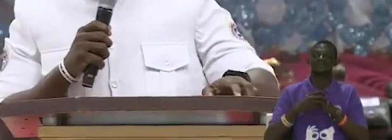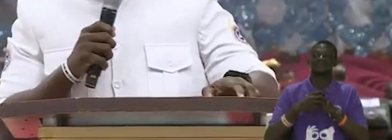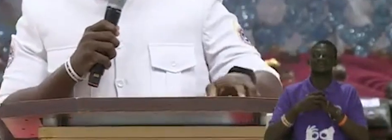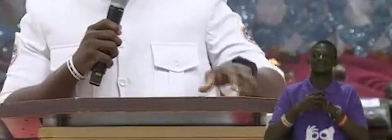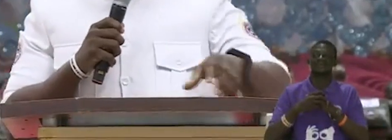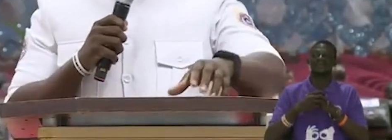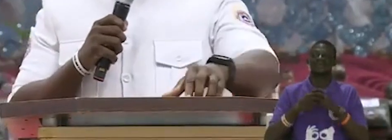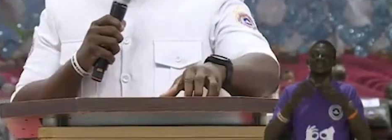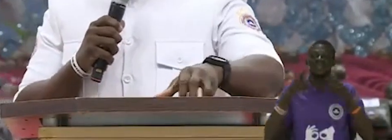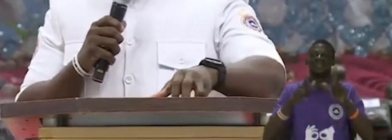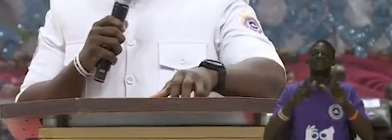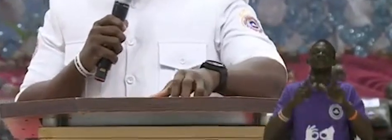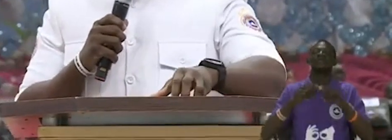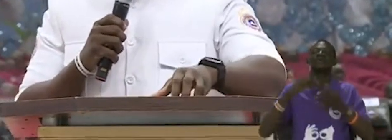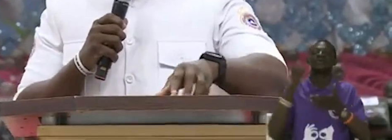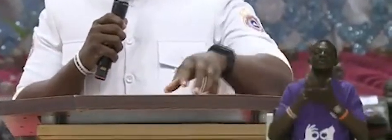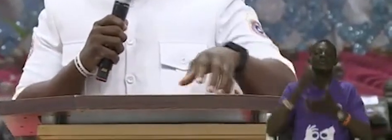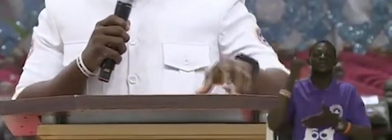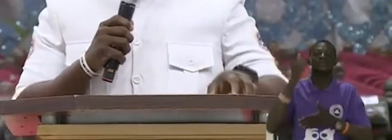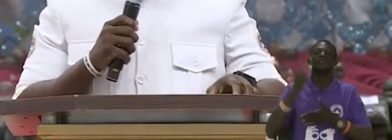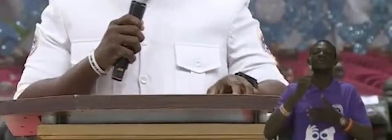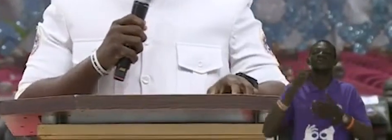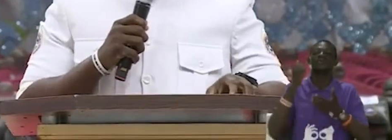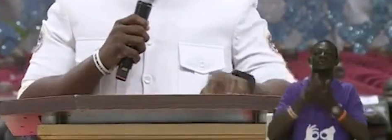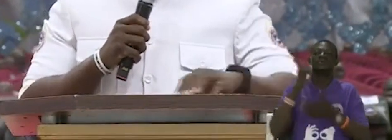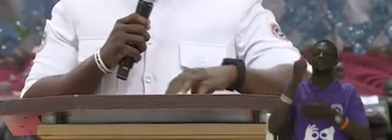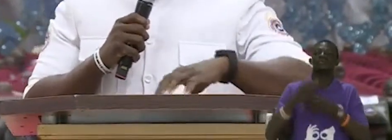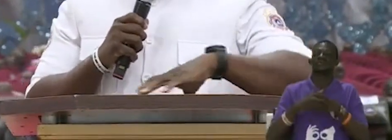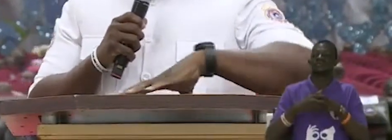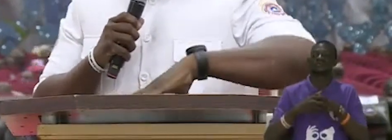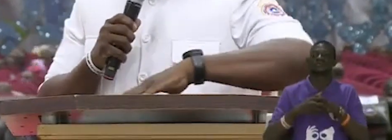Come on, let your amen be dominating.